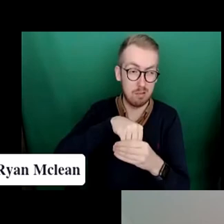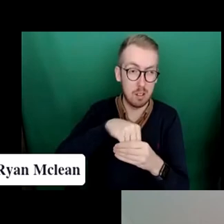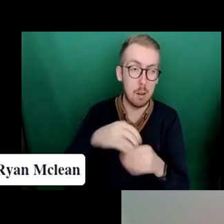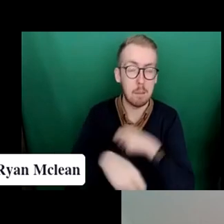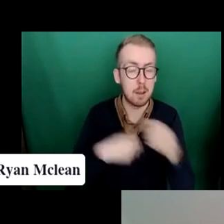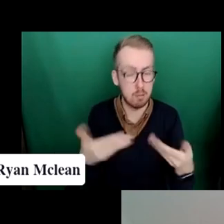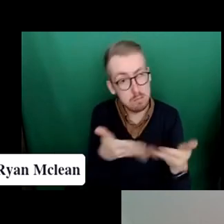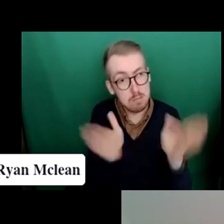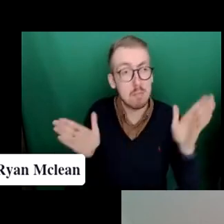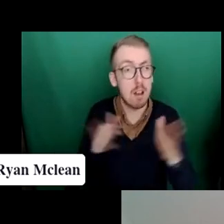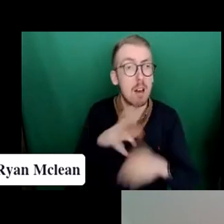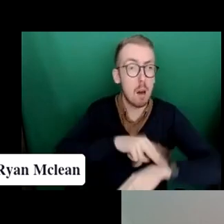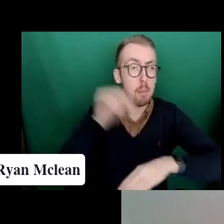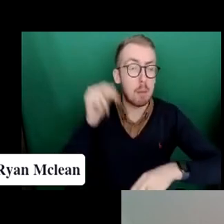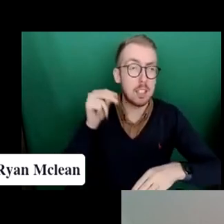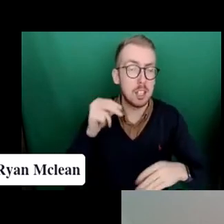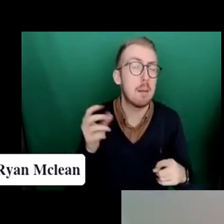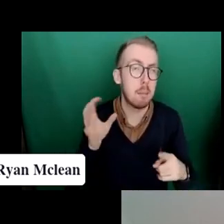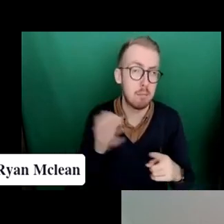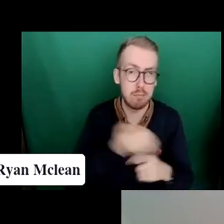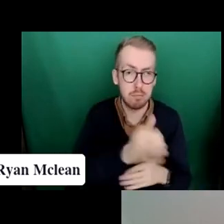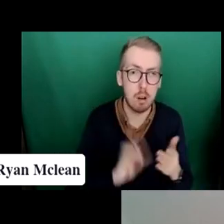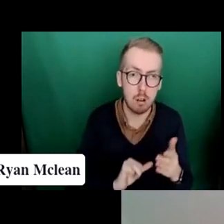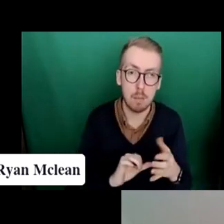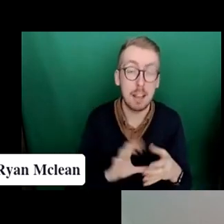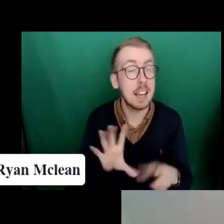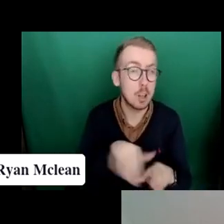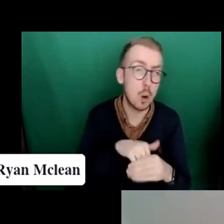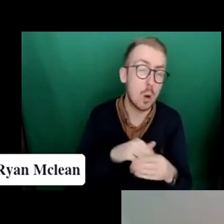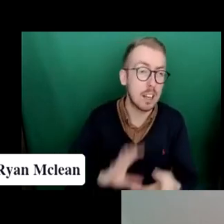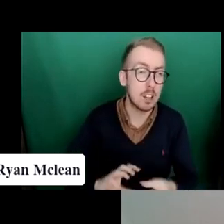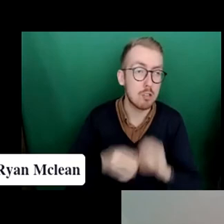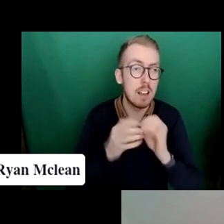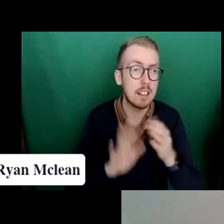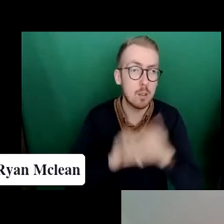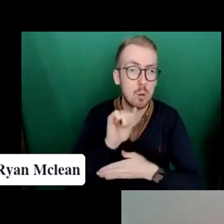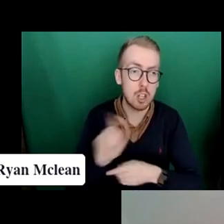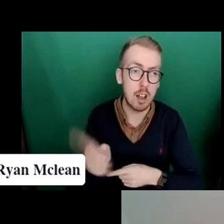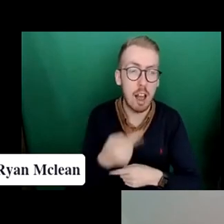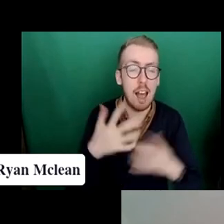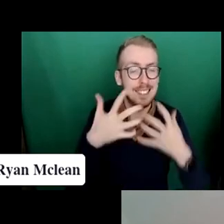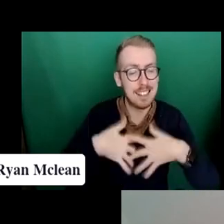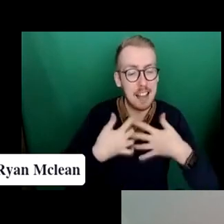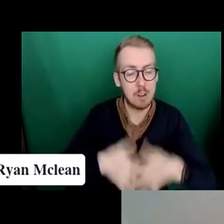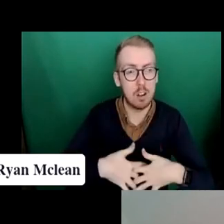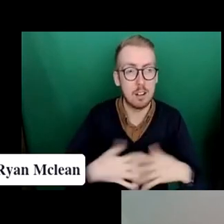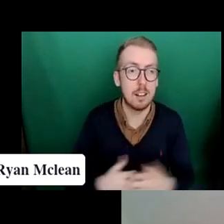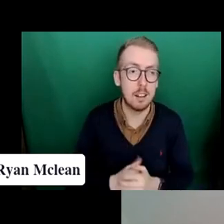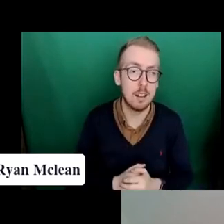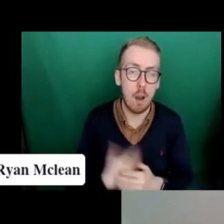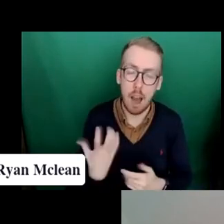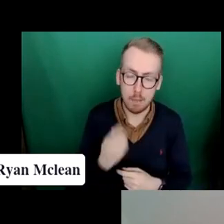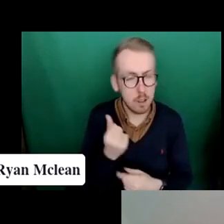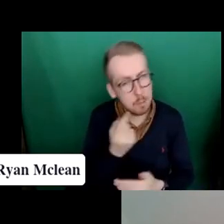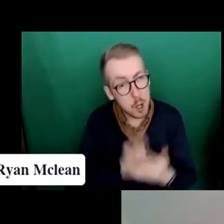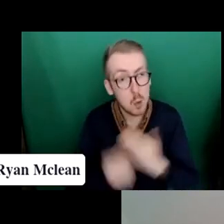apprenticeship program that will look at a broad range of sectors, including creative, cultural and tech. And actually there's some really unique opportunities